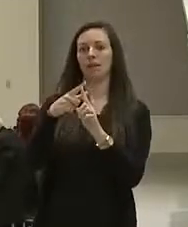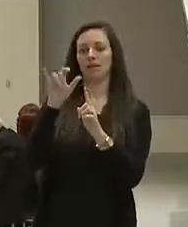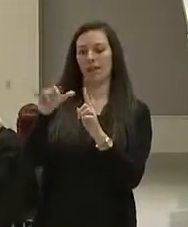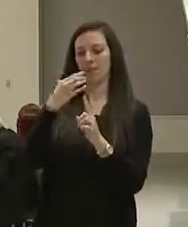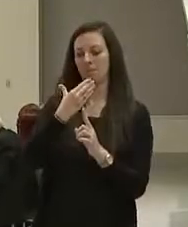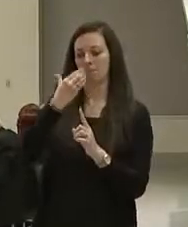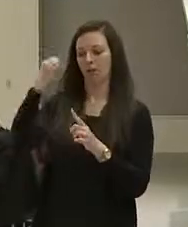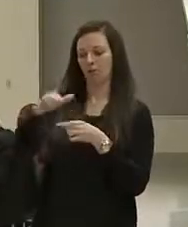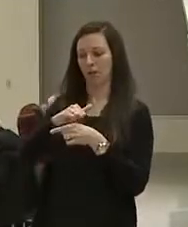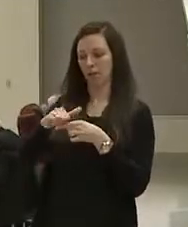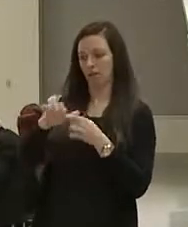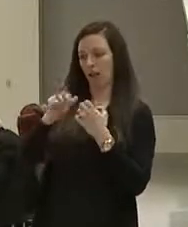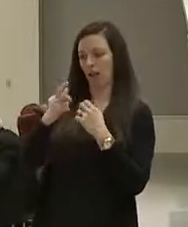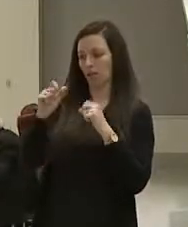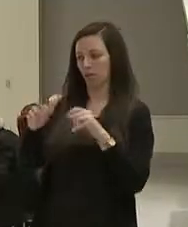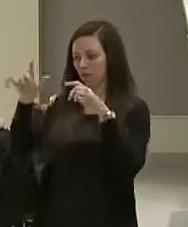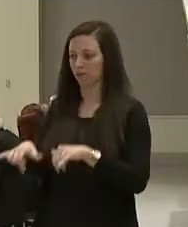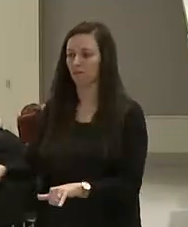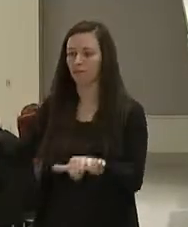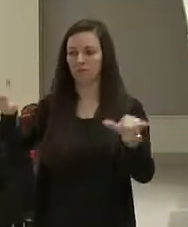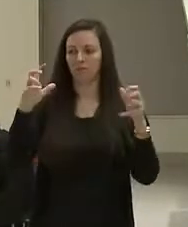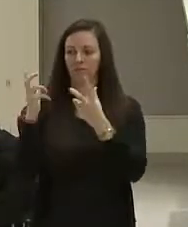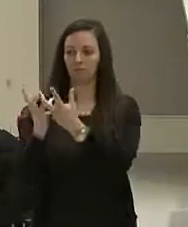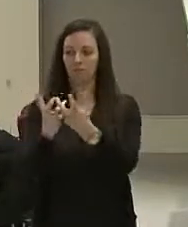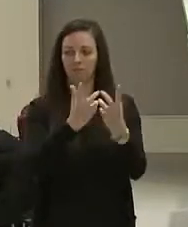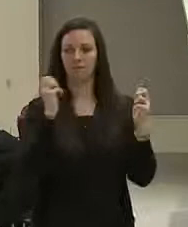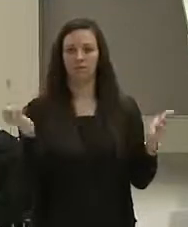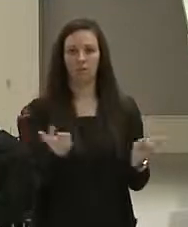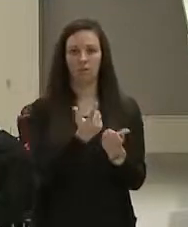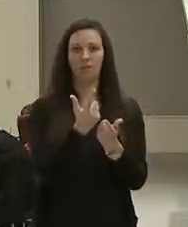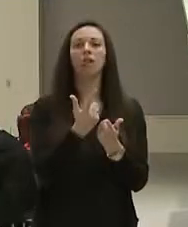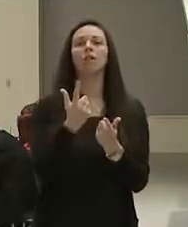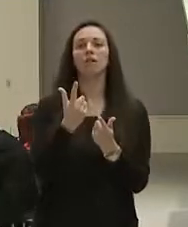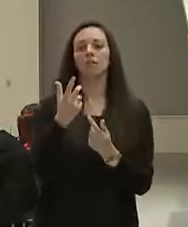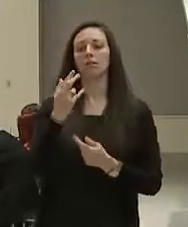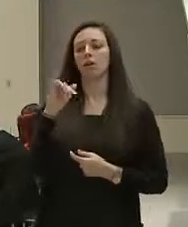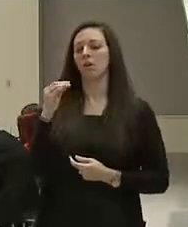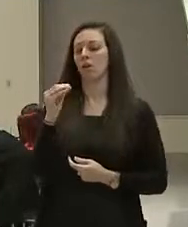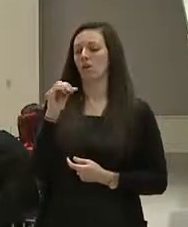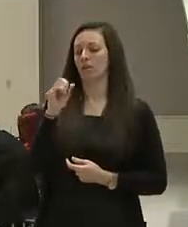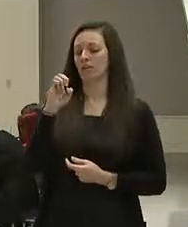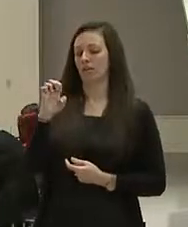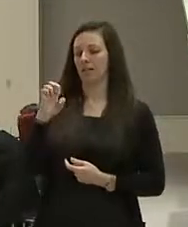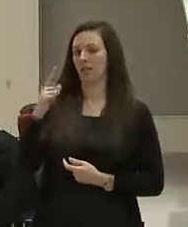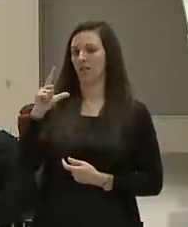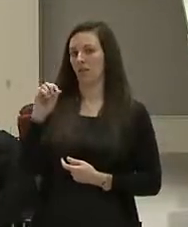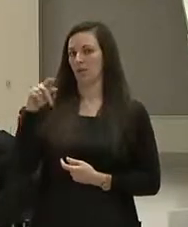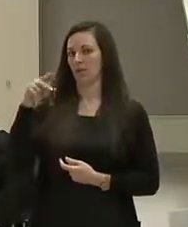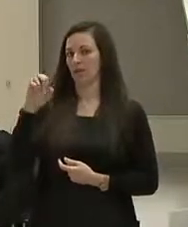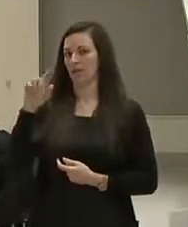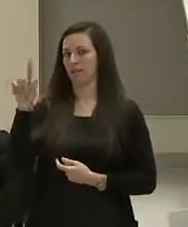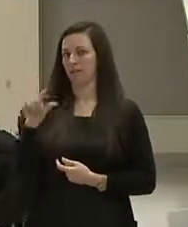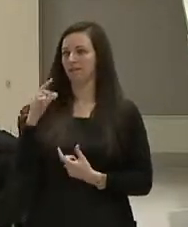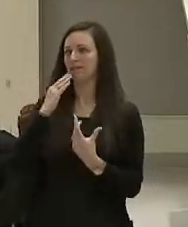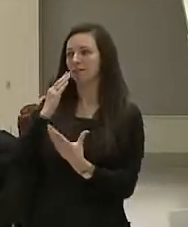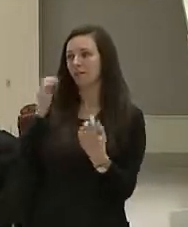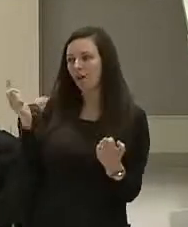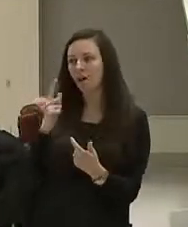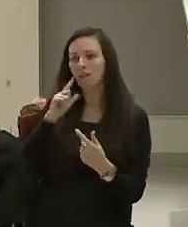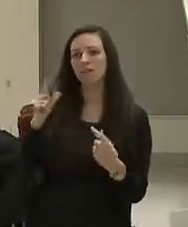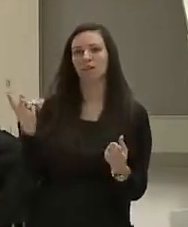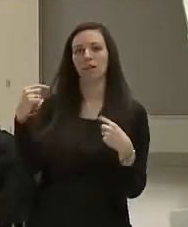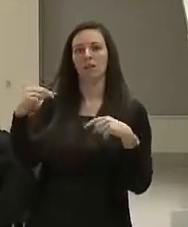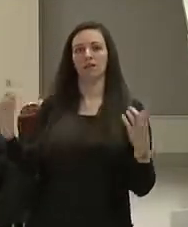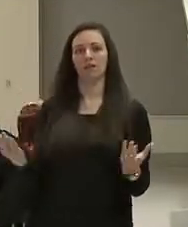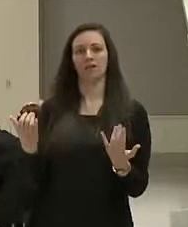best practices more uniform. Jose Lopez? Yeah, I want to thank everyone who's here today and everyone who tuned in.